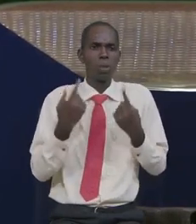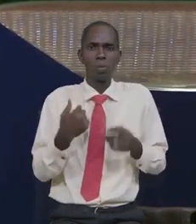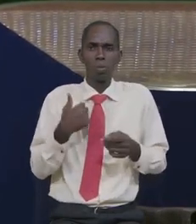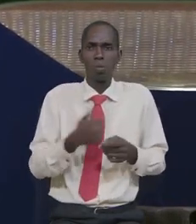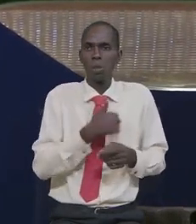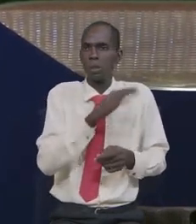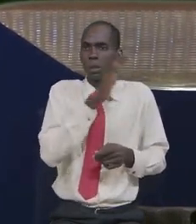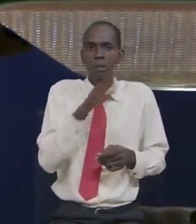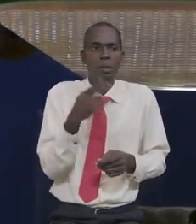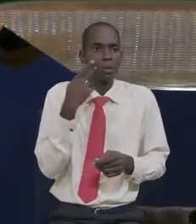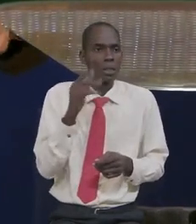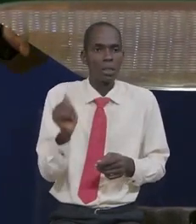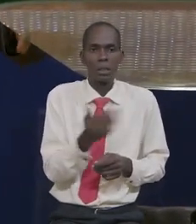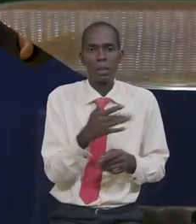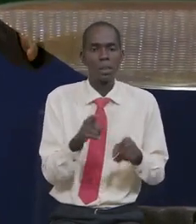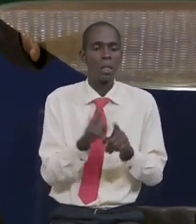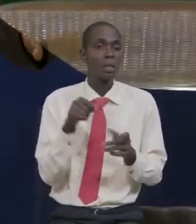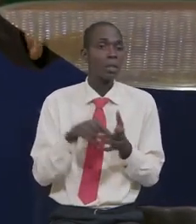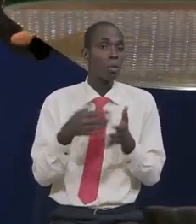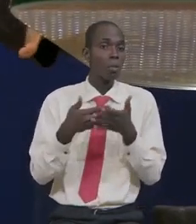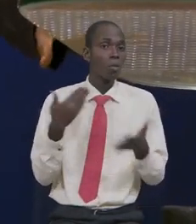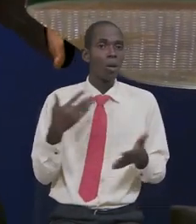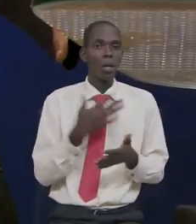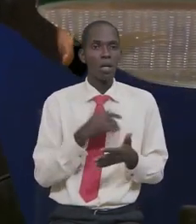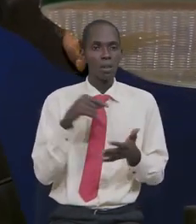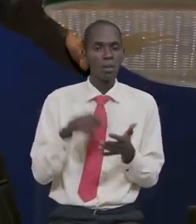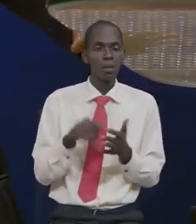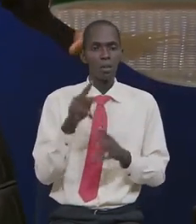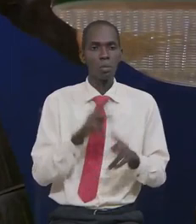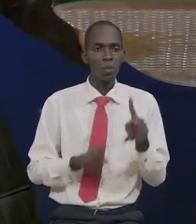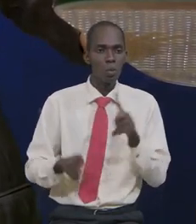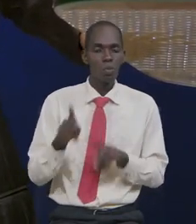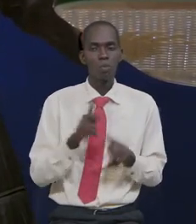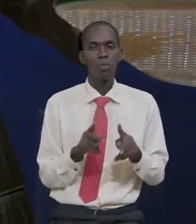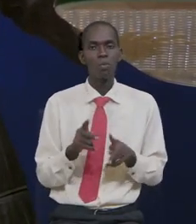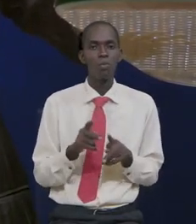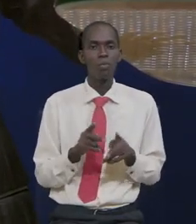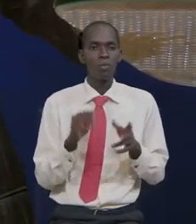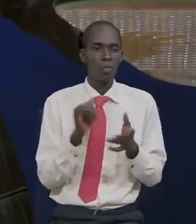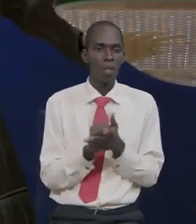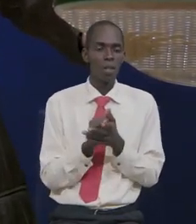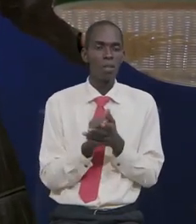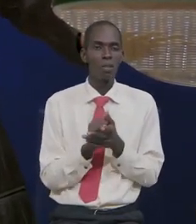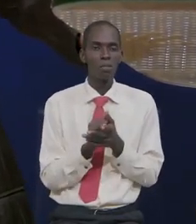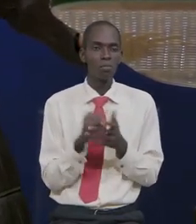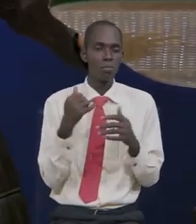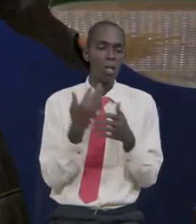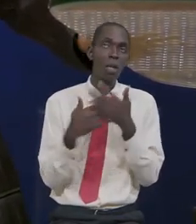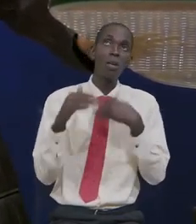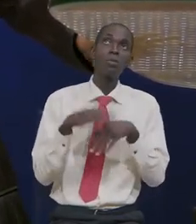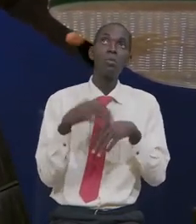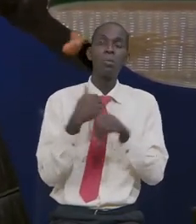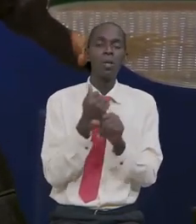like this before? And so these people that bound the righteous people, Shadrach, Meshach,